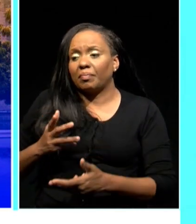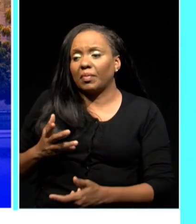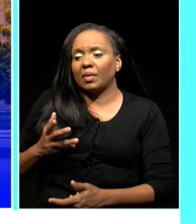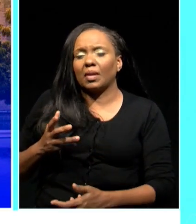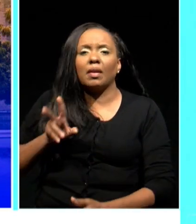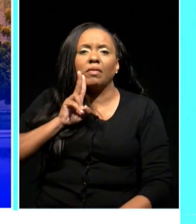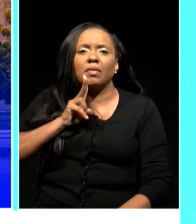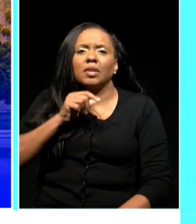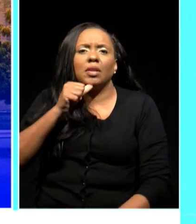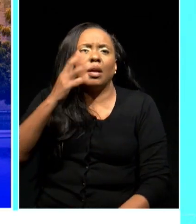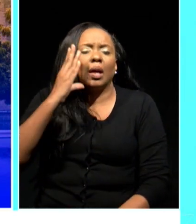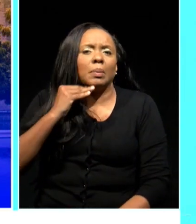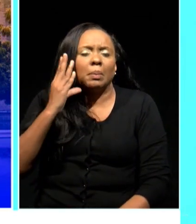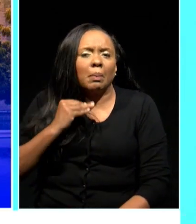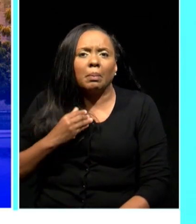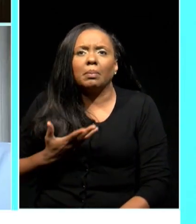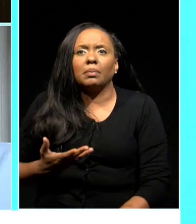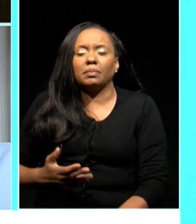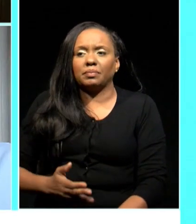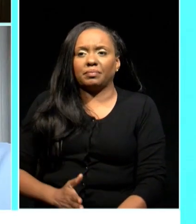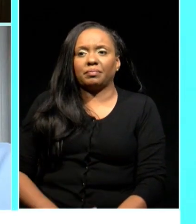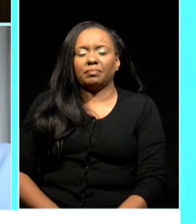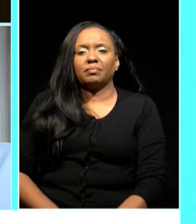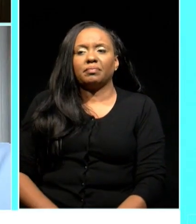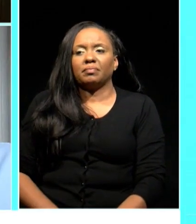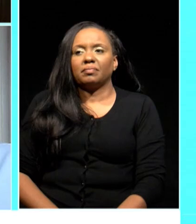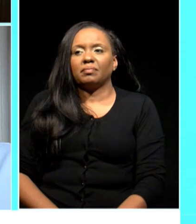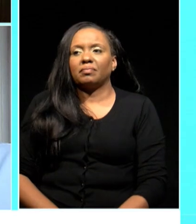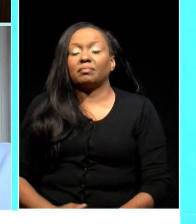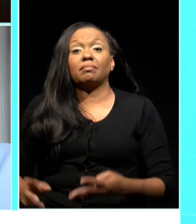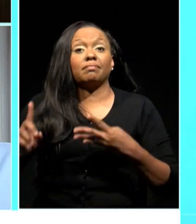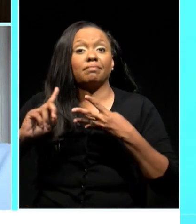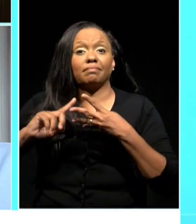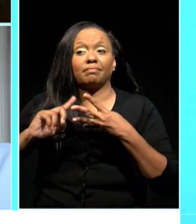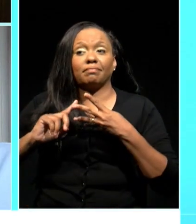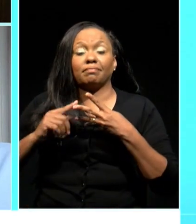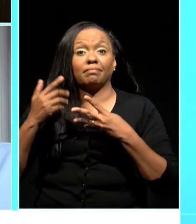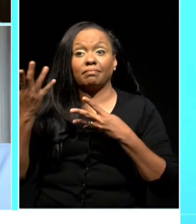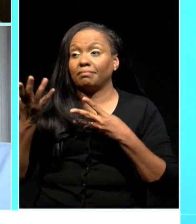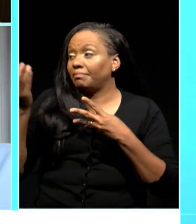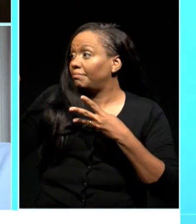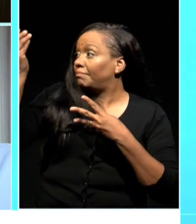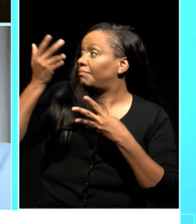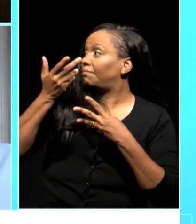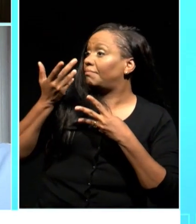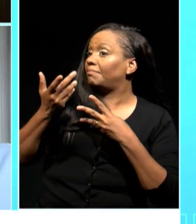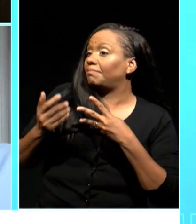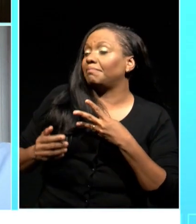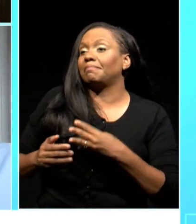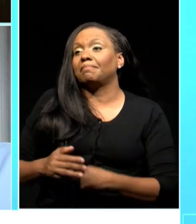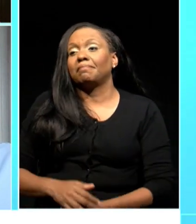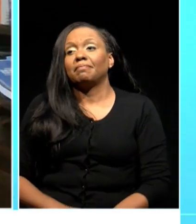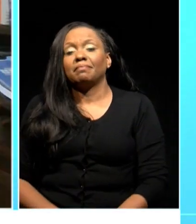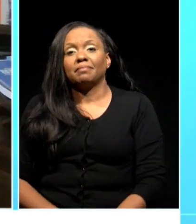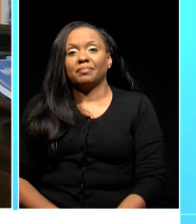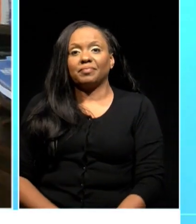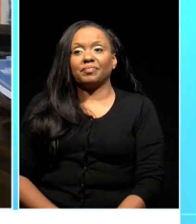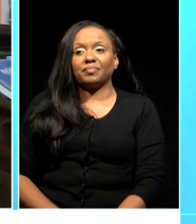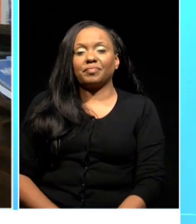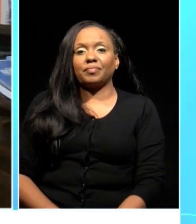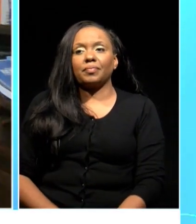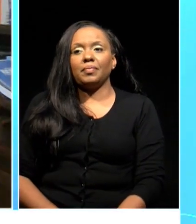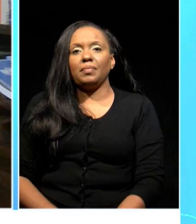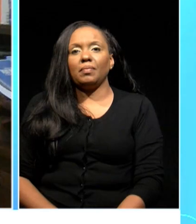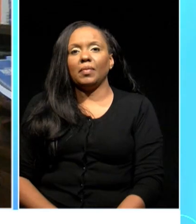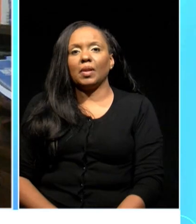inexperience that I was seeing. I'm going to come back to you, Professor Barbados. Yeah. Yes. Thanks. I think one of the issues,